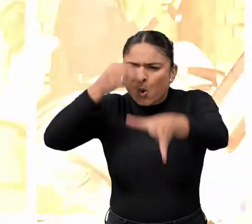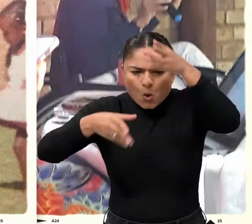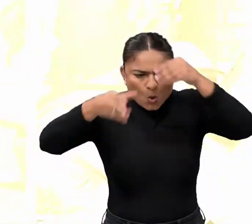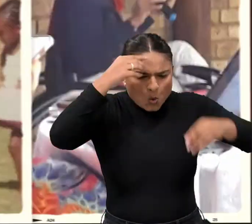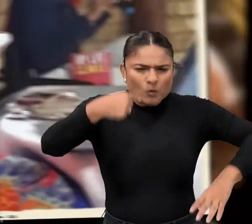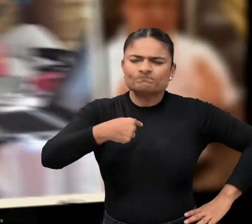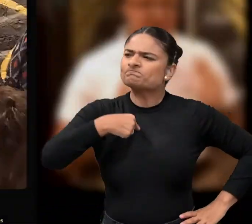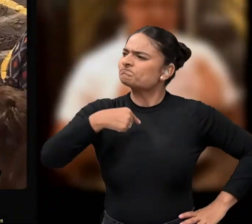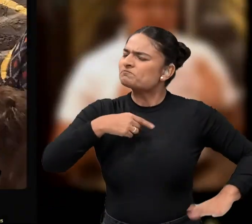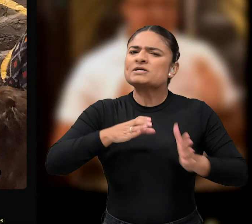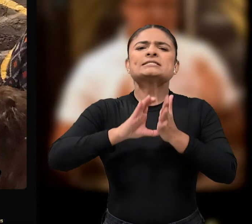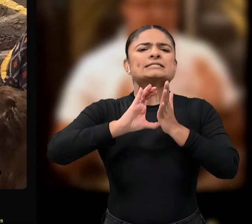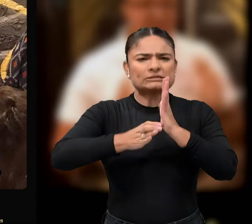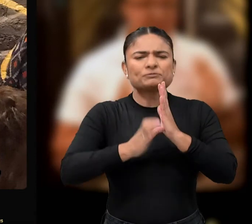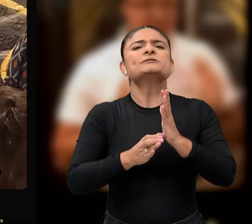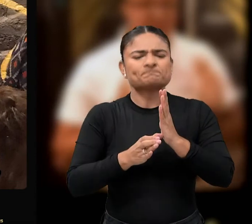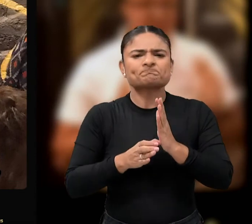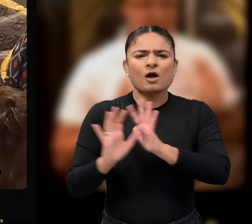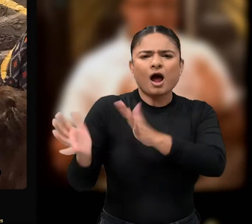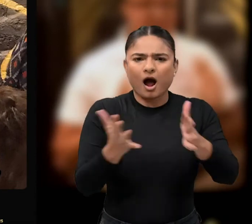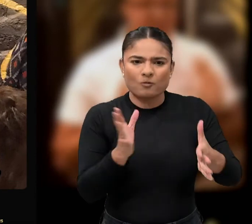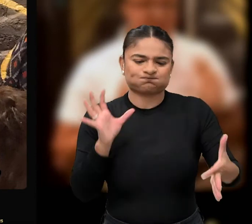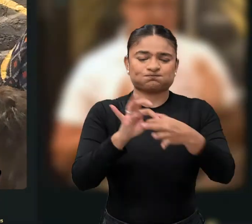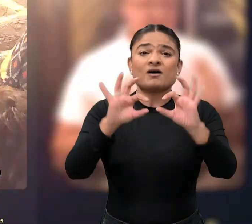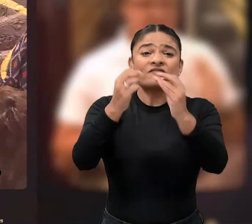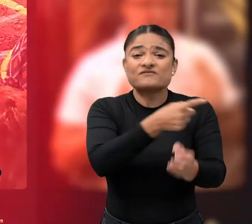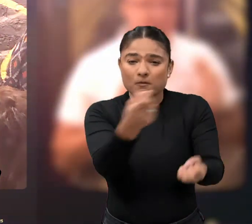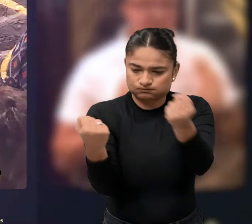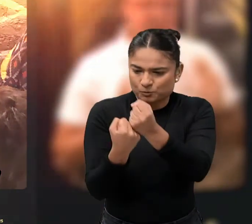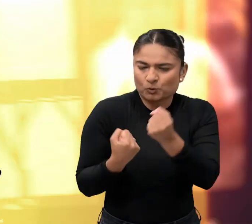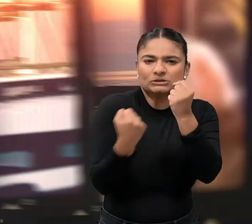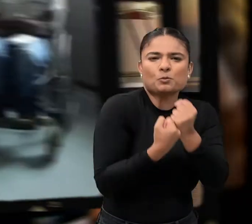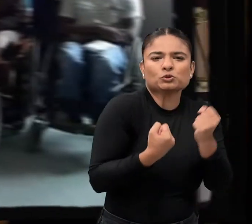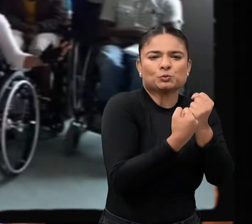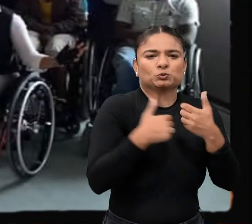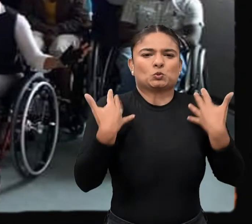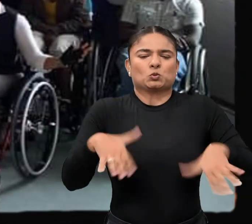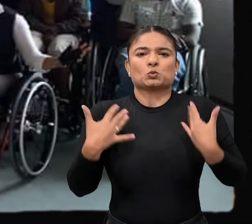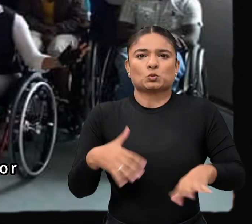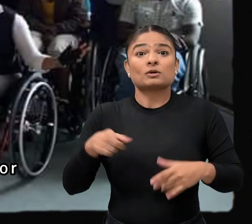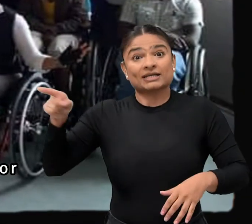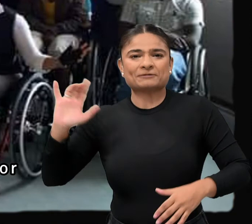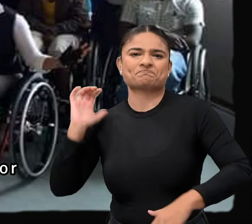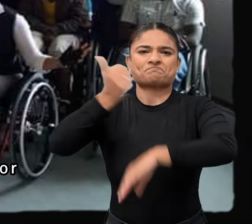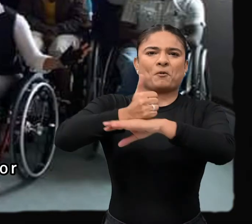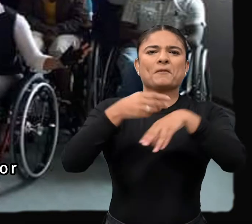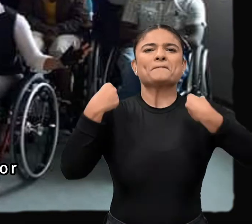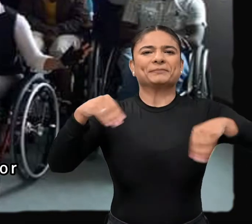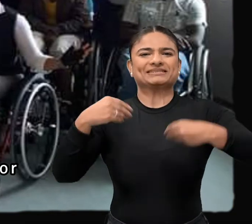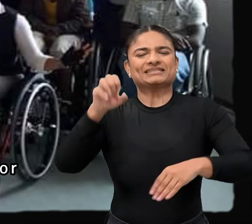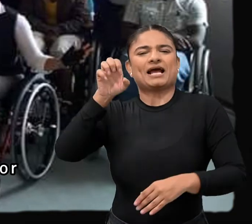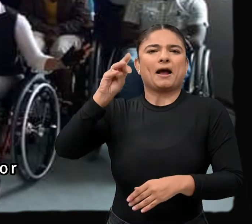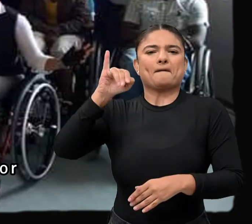lot about her disability, which with the support of her family never became a daunting task. Emilie is also the founder